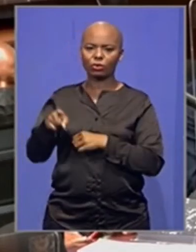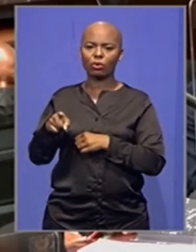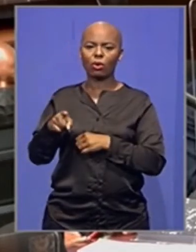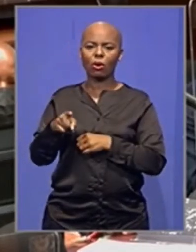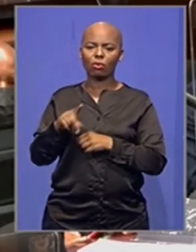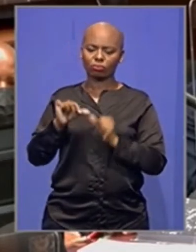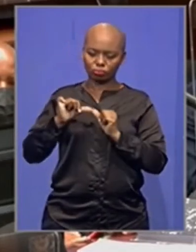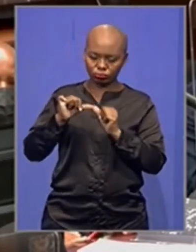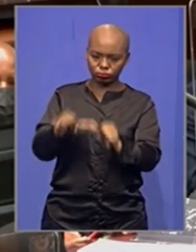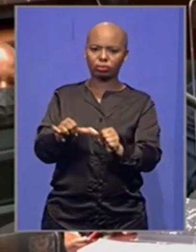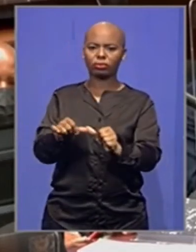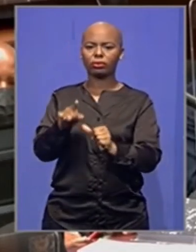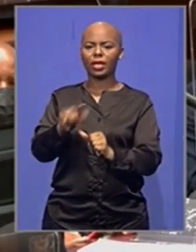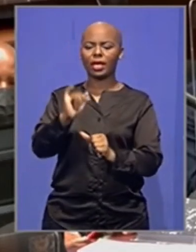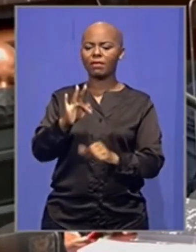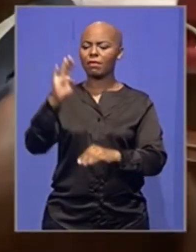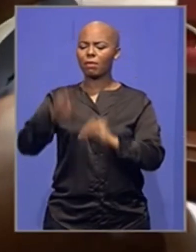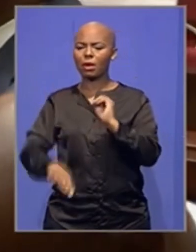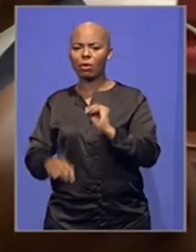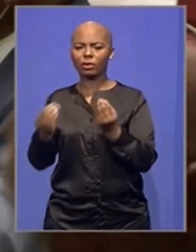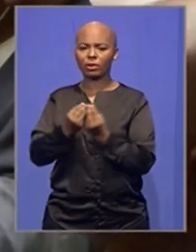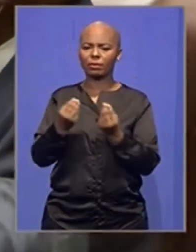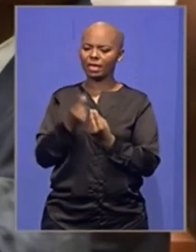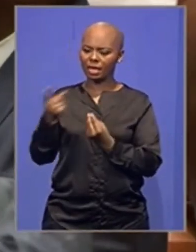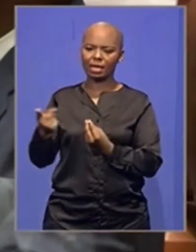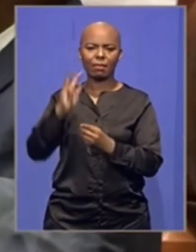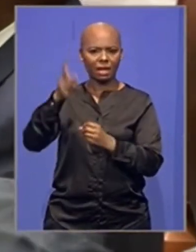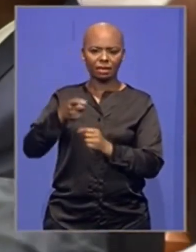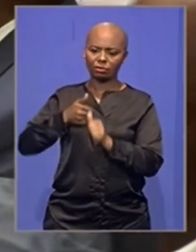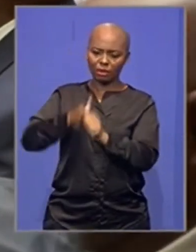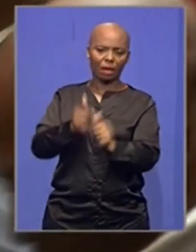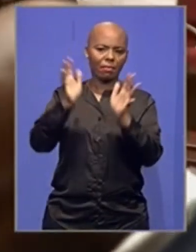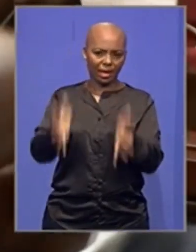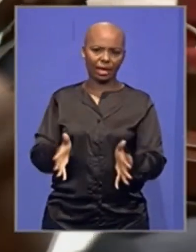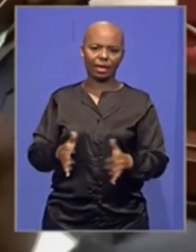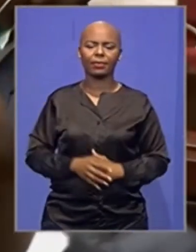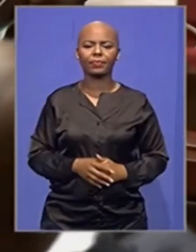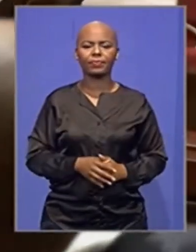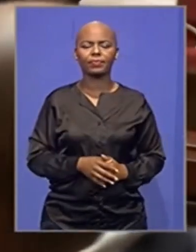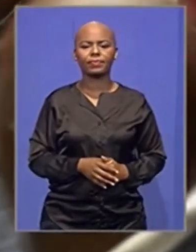that may lead to their conviction. Mmuso o re le ha eba ho bile le